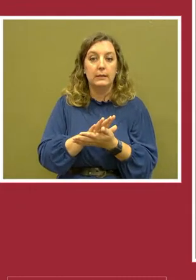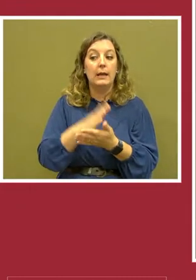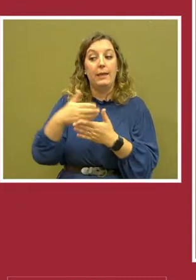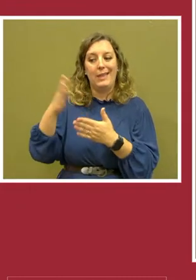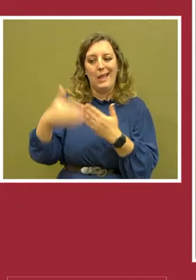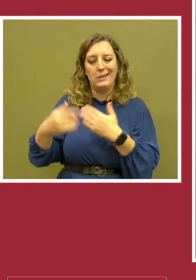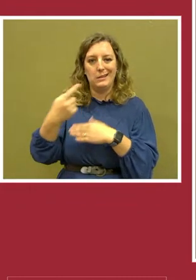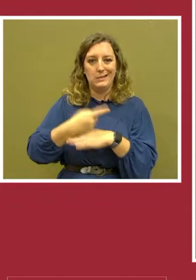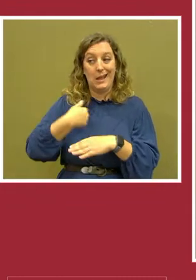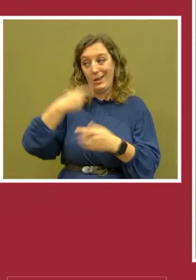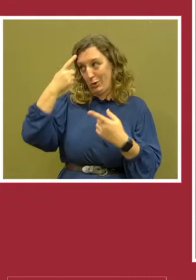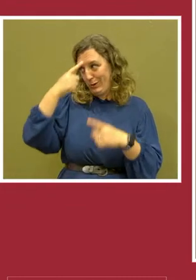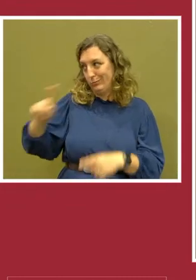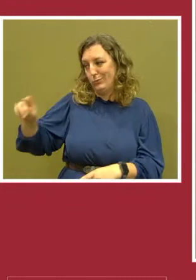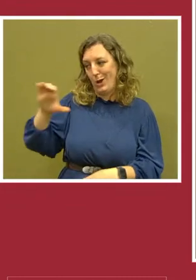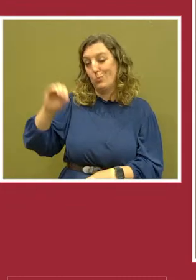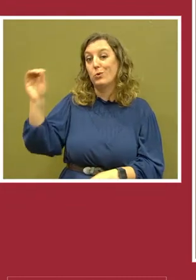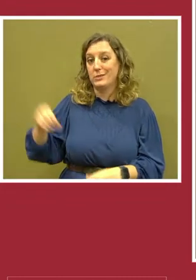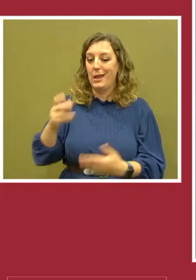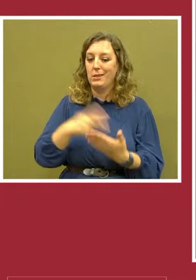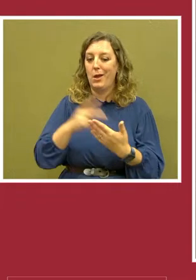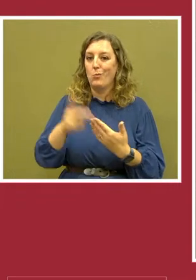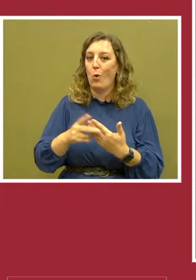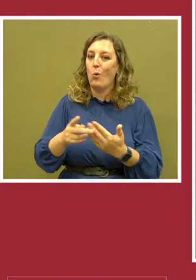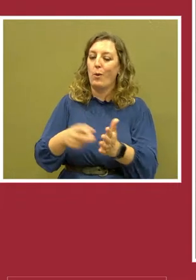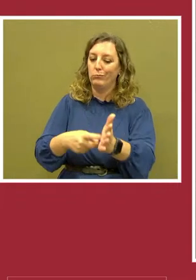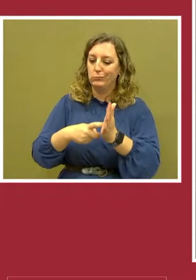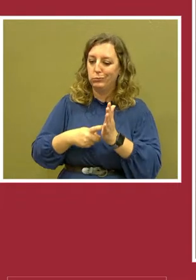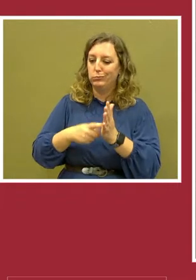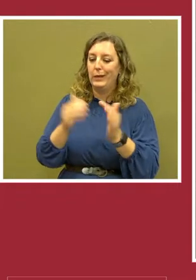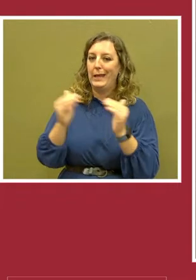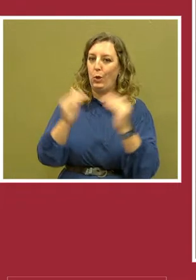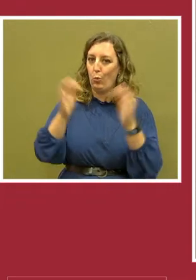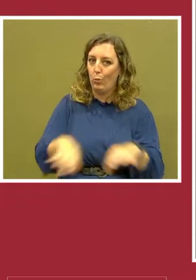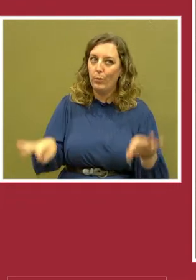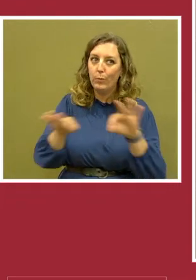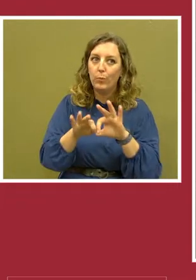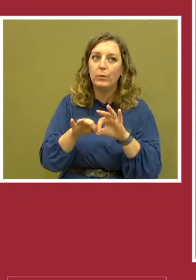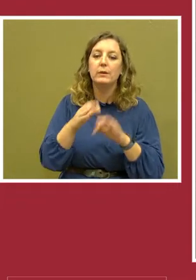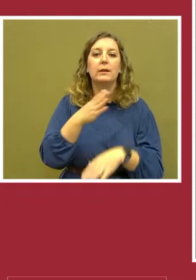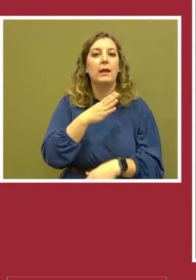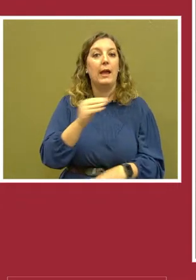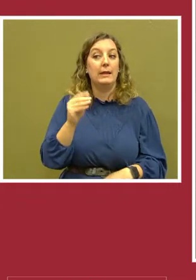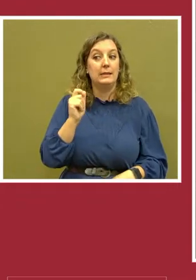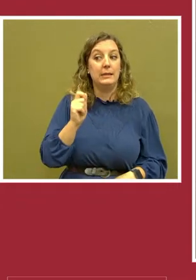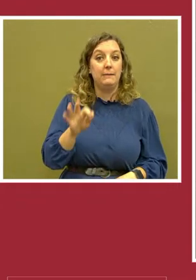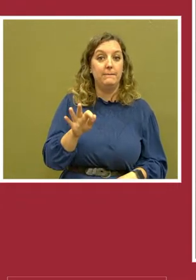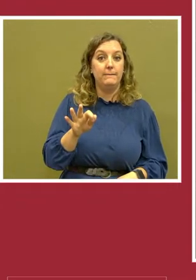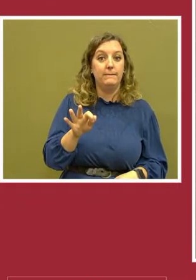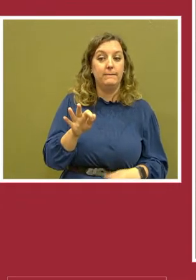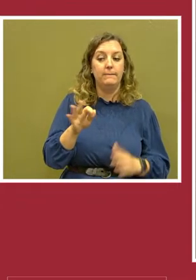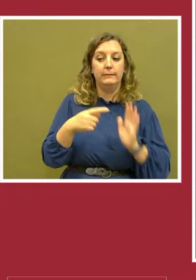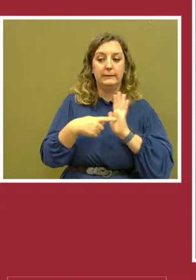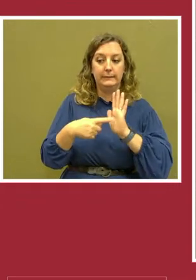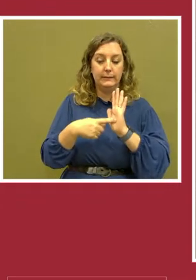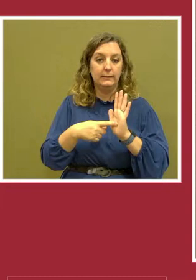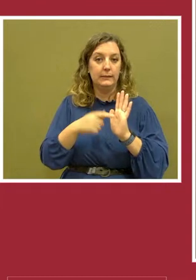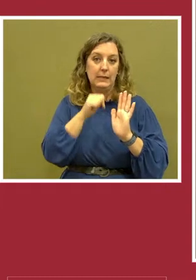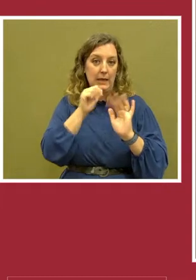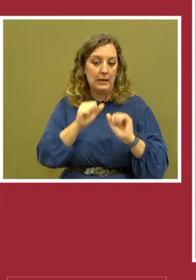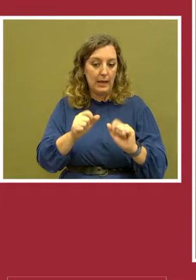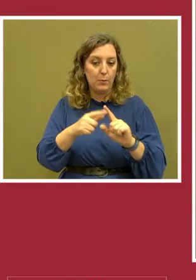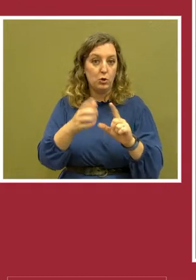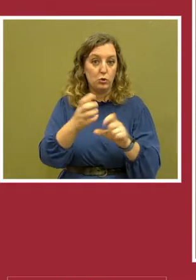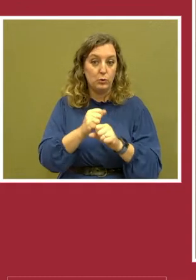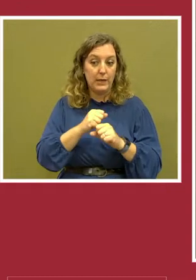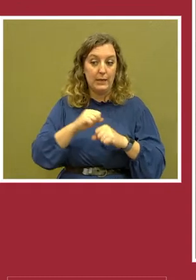the end of the day, though, I agree with you 100% that these programs are essential and equally as important. And if there are instances where we're not able to get